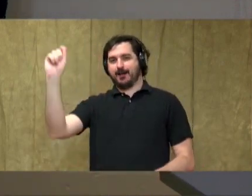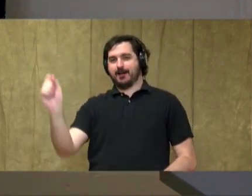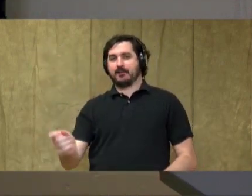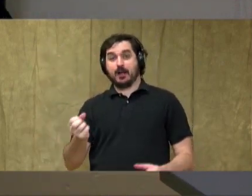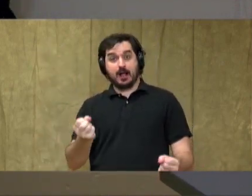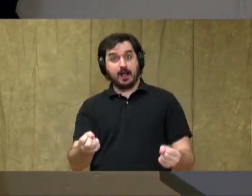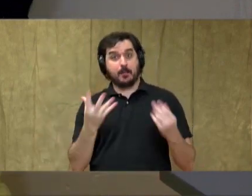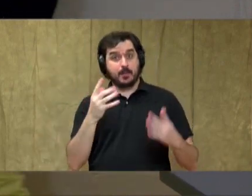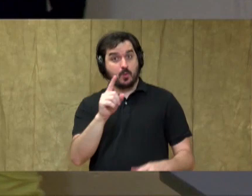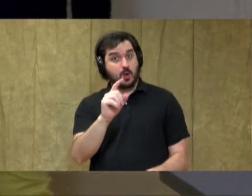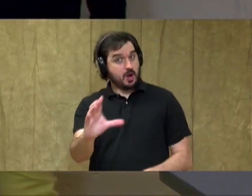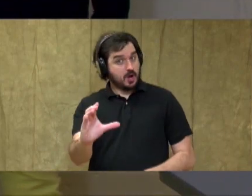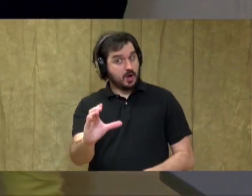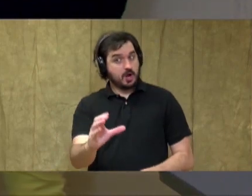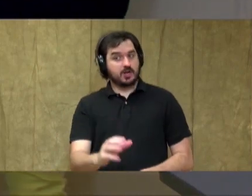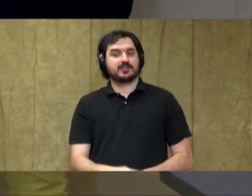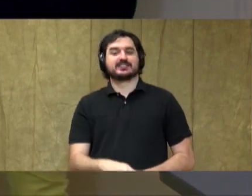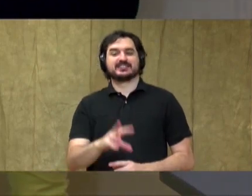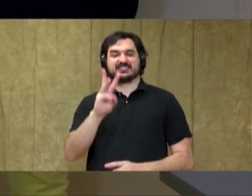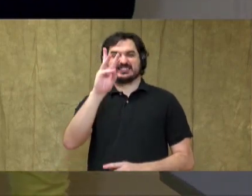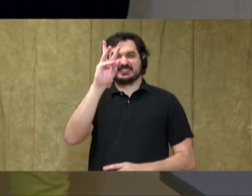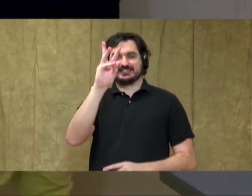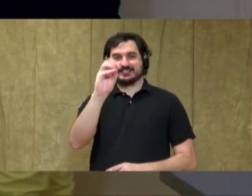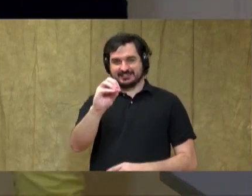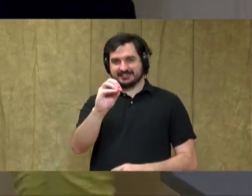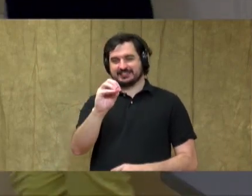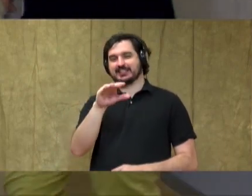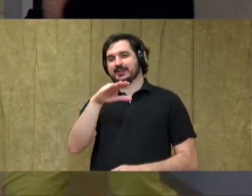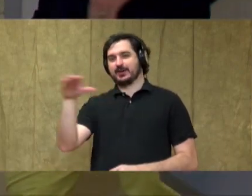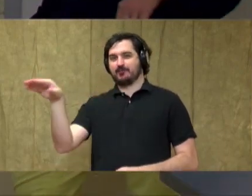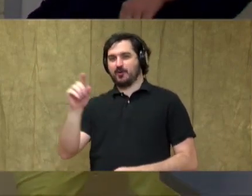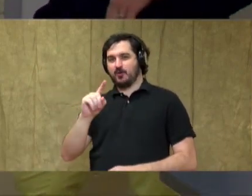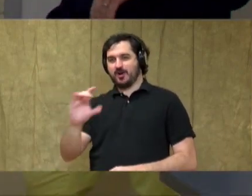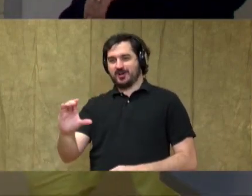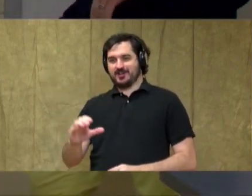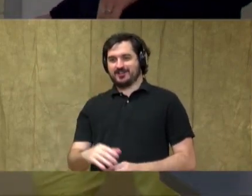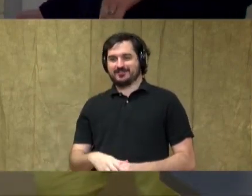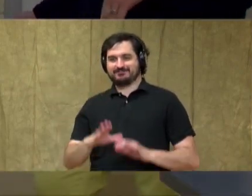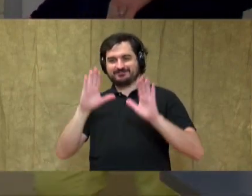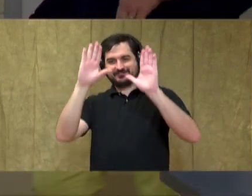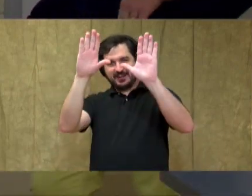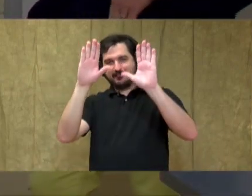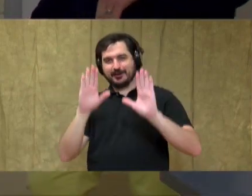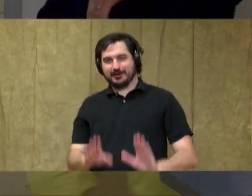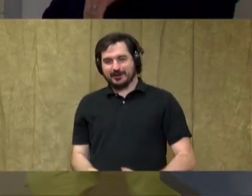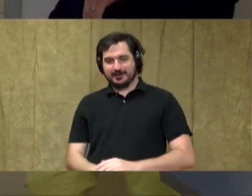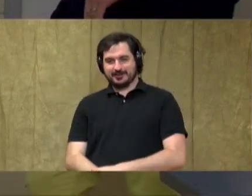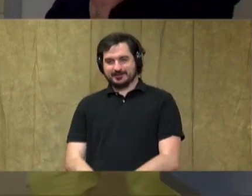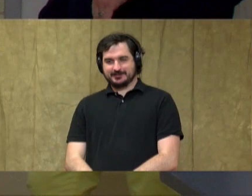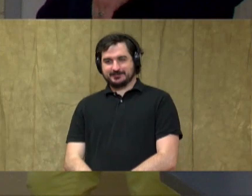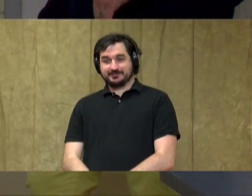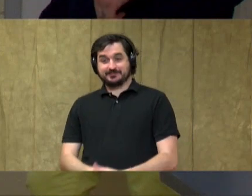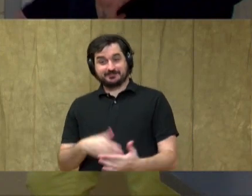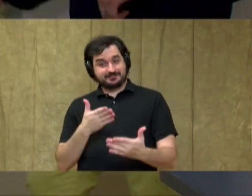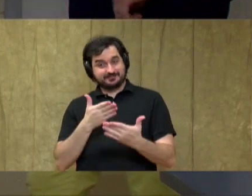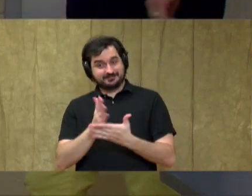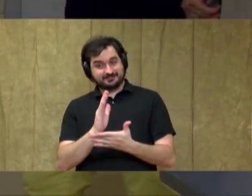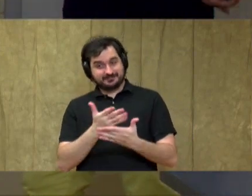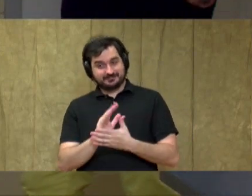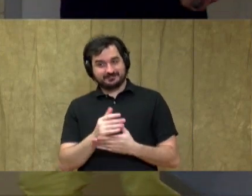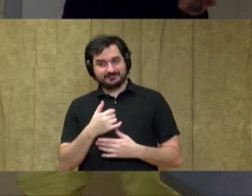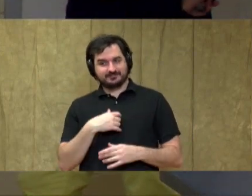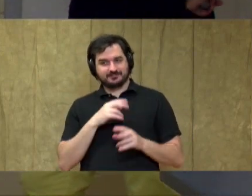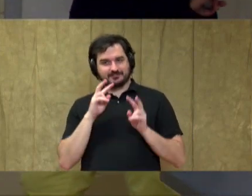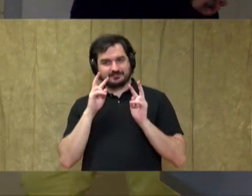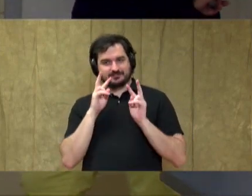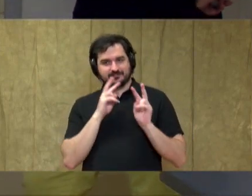that be? 60 hundredths. Very good. All right, let's look